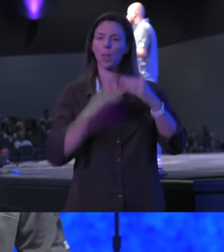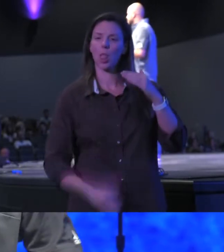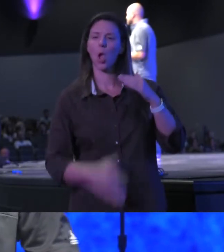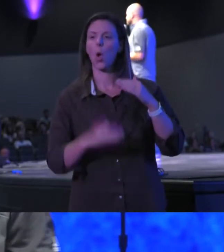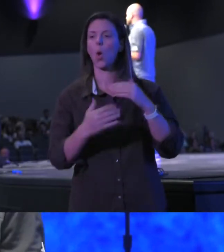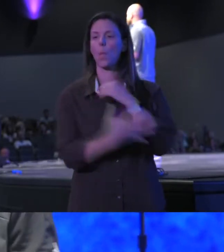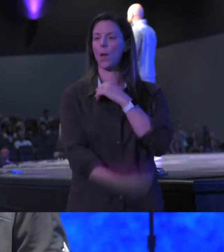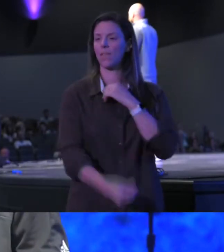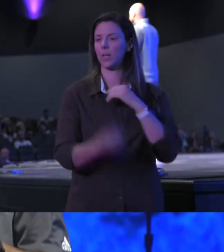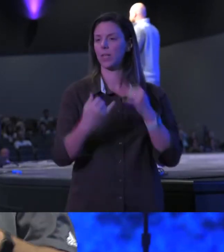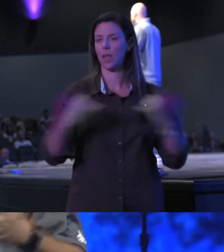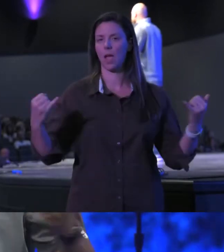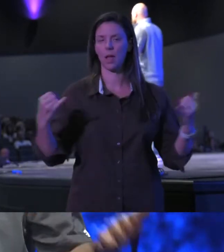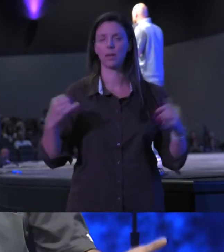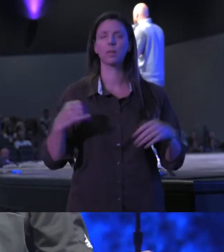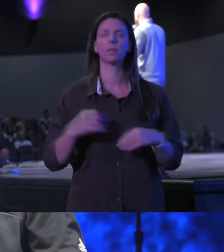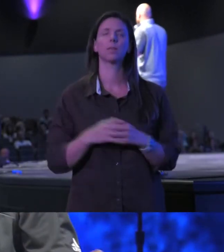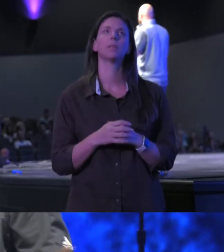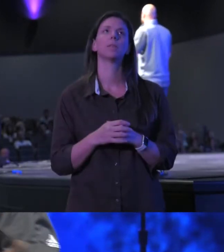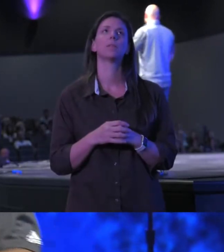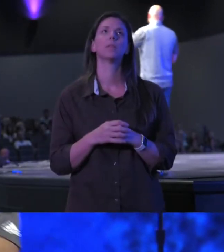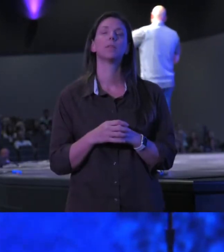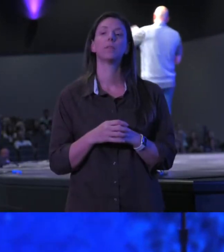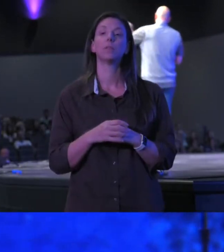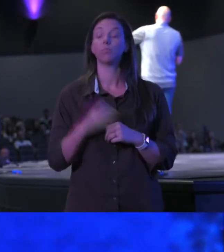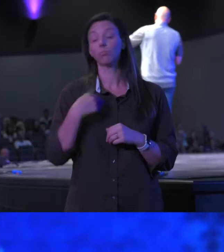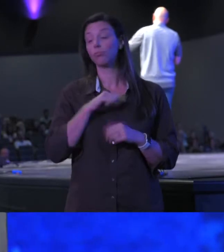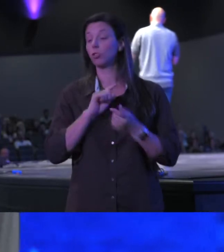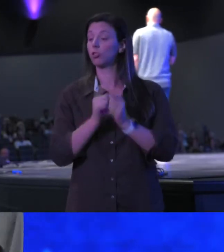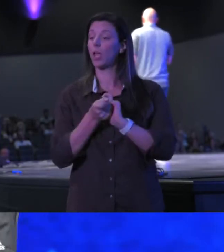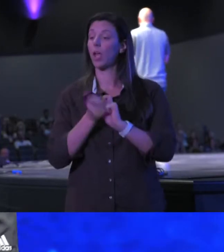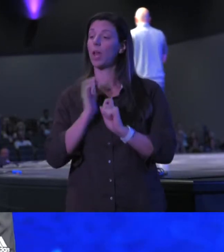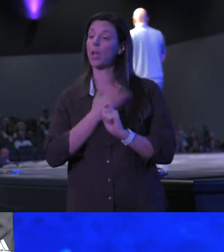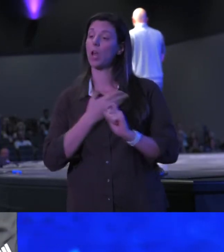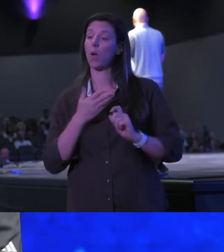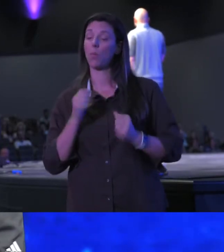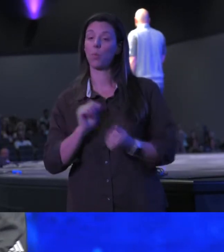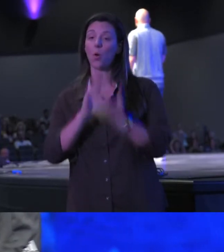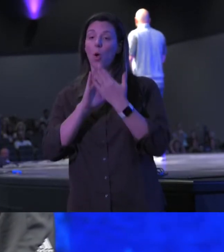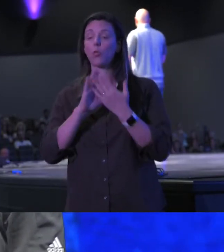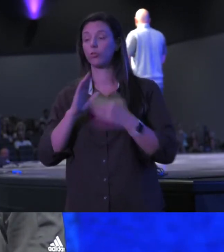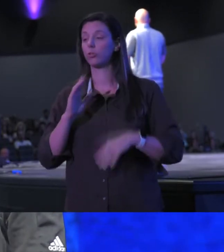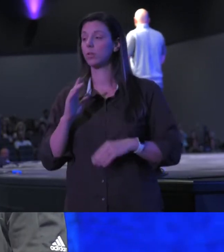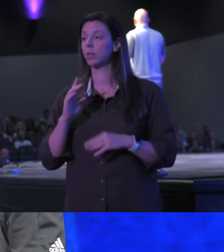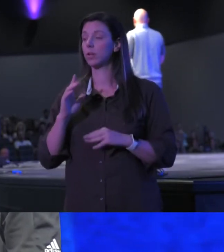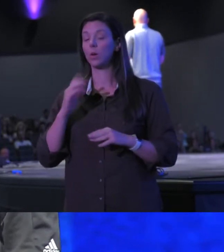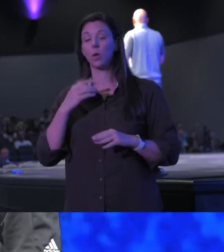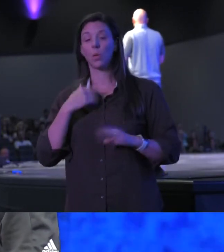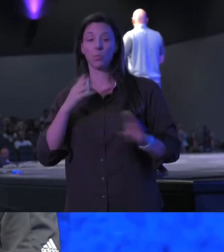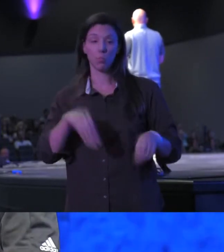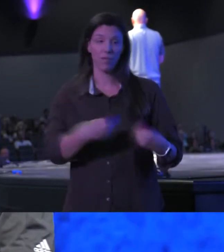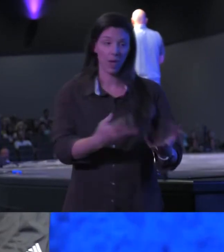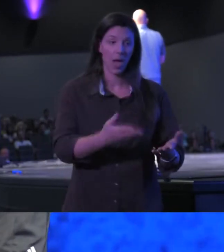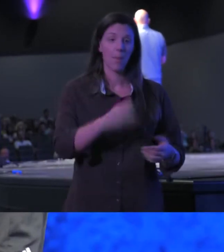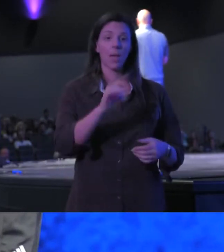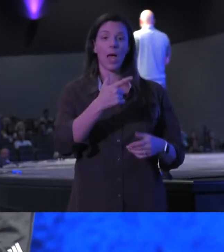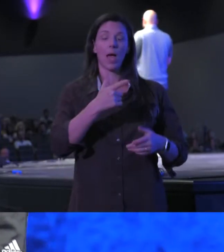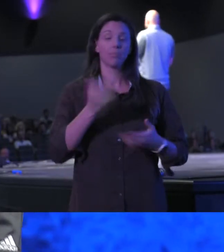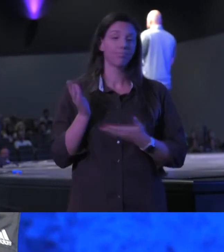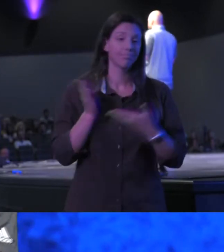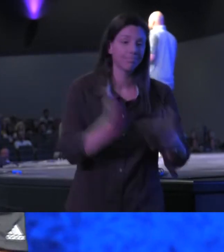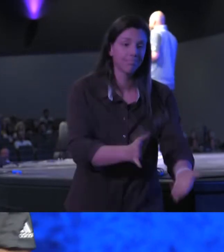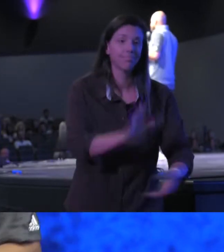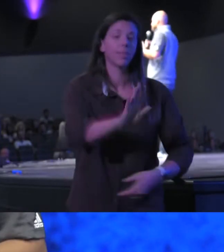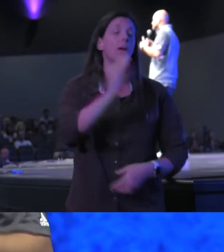continue to give that assistance. We change the way that we do things, and we actually deliver the bags to their house with some great servants, and that's an awesome thing. It